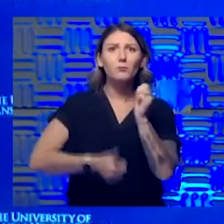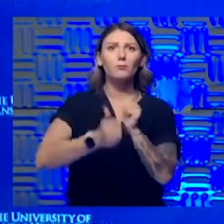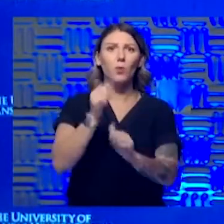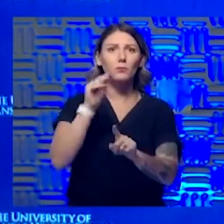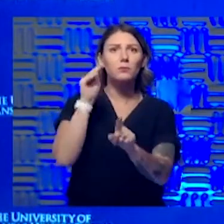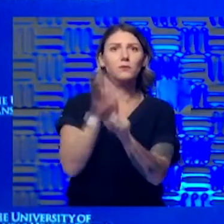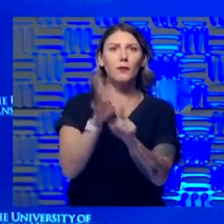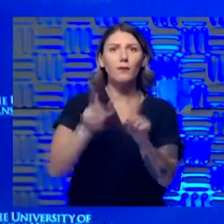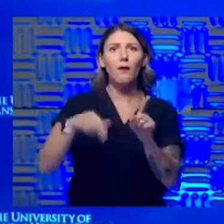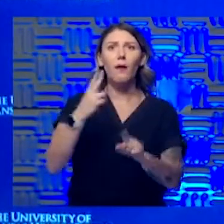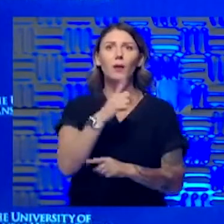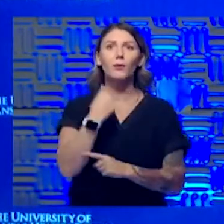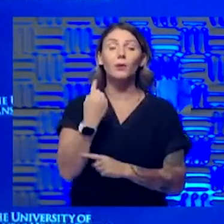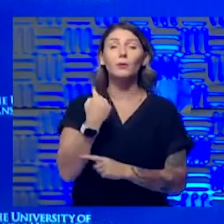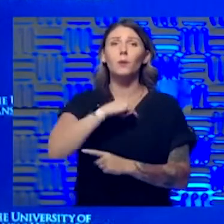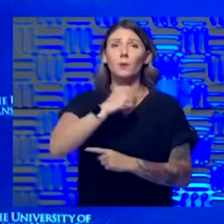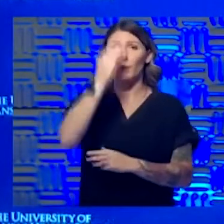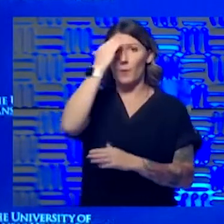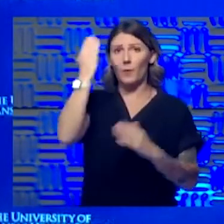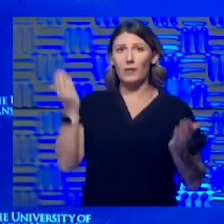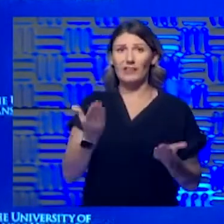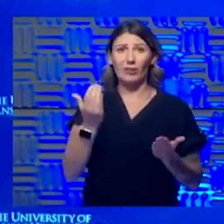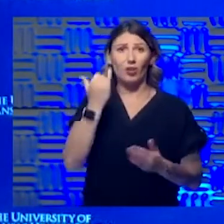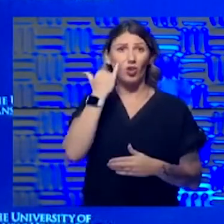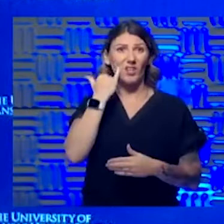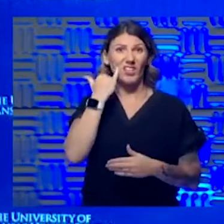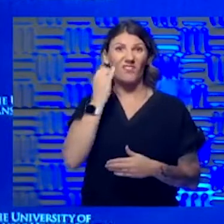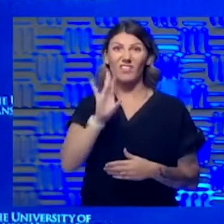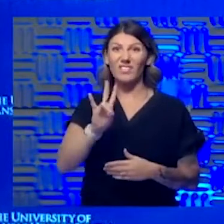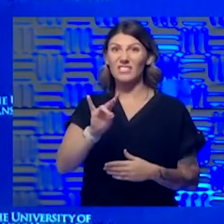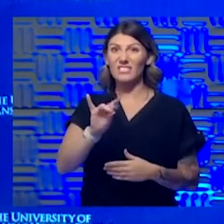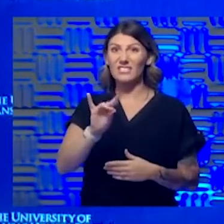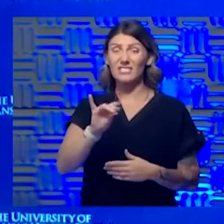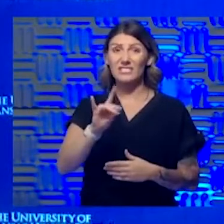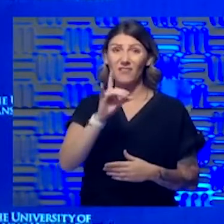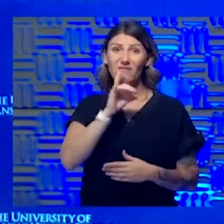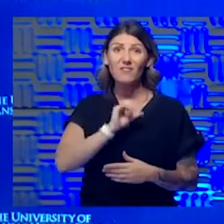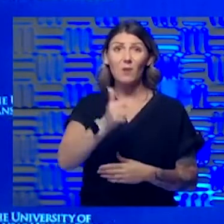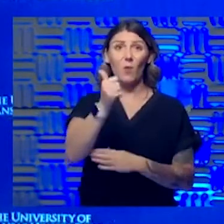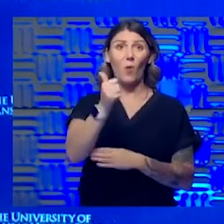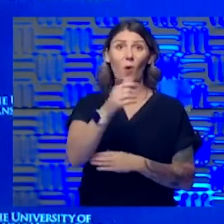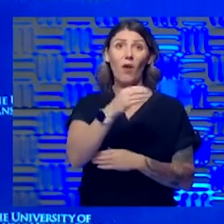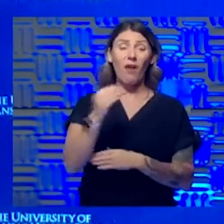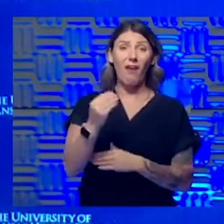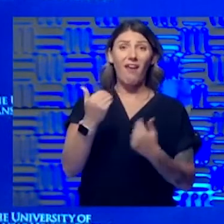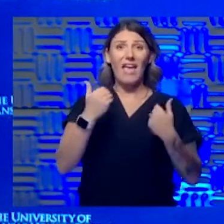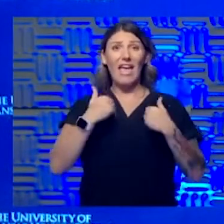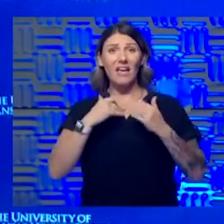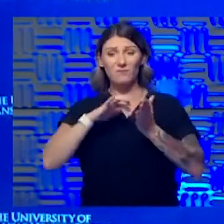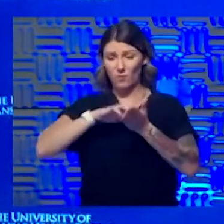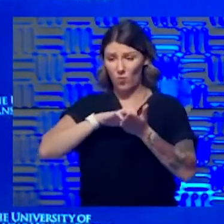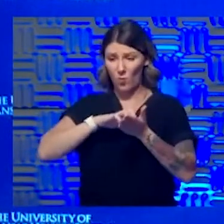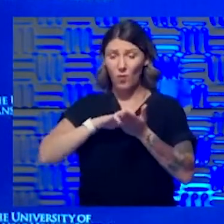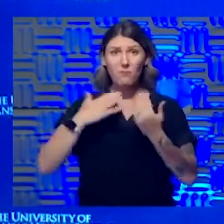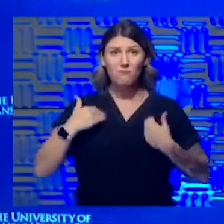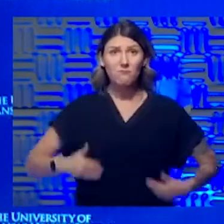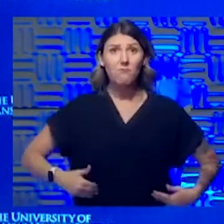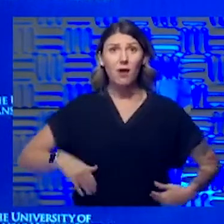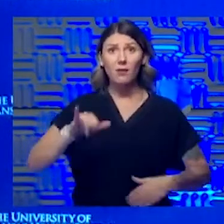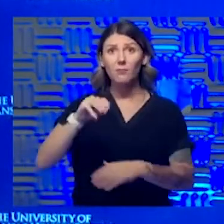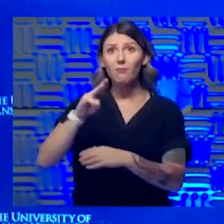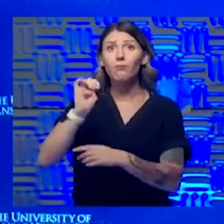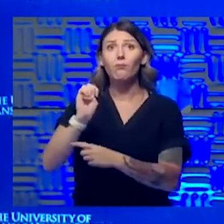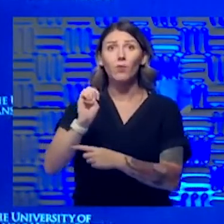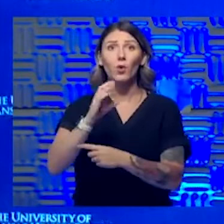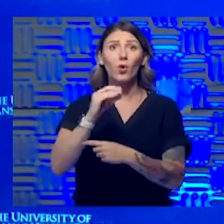that here that if you're over 70 and you have comorbid conditions, the chance of a not quite as good outcome is